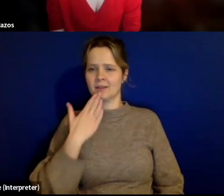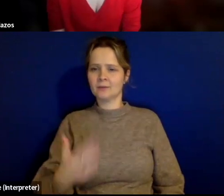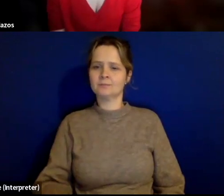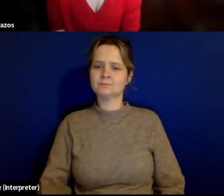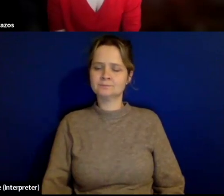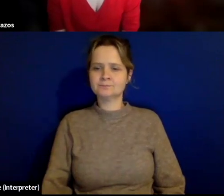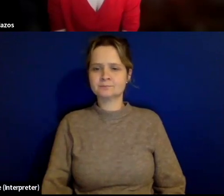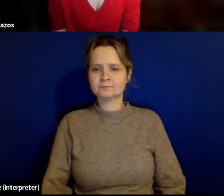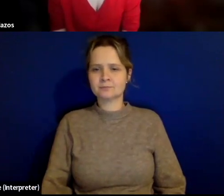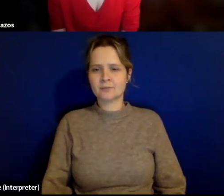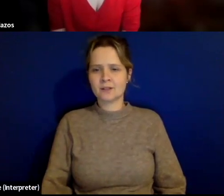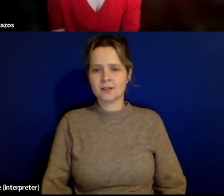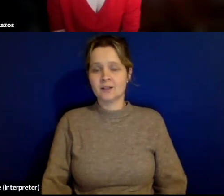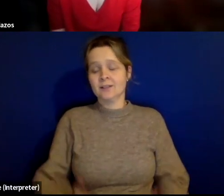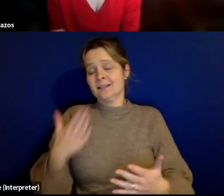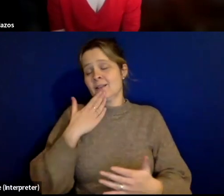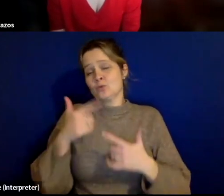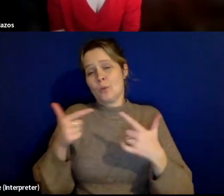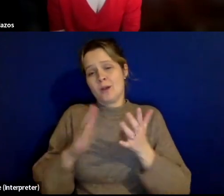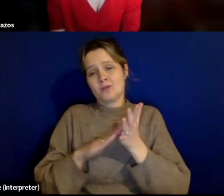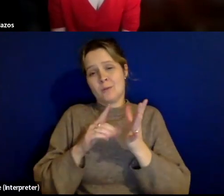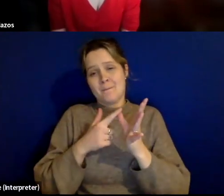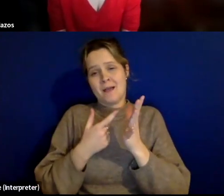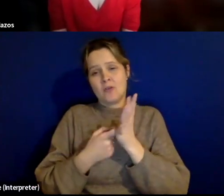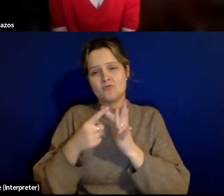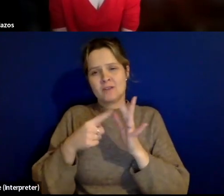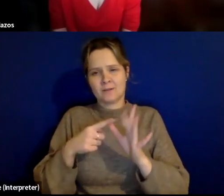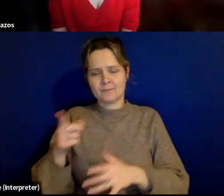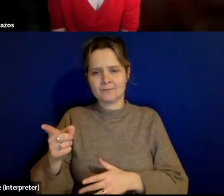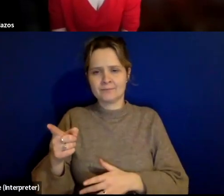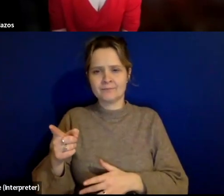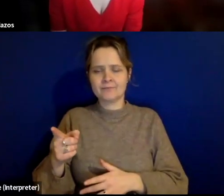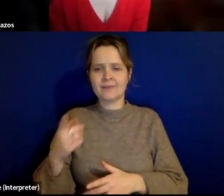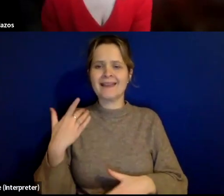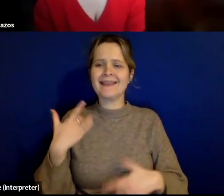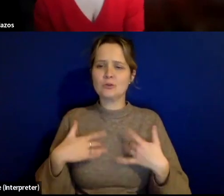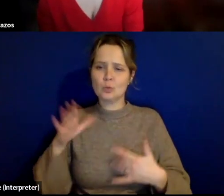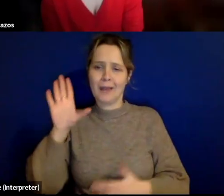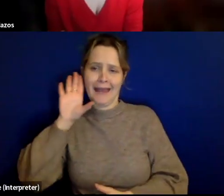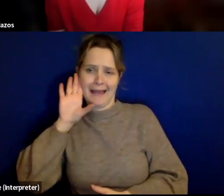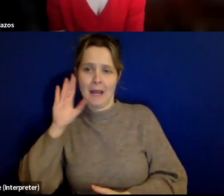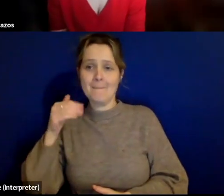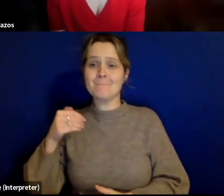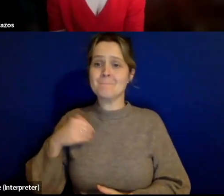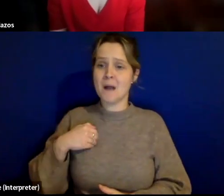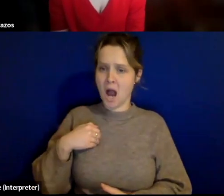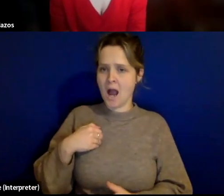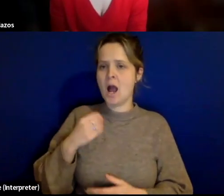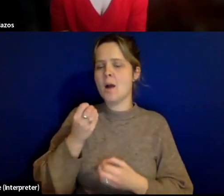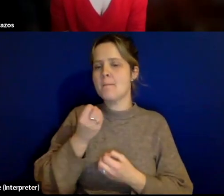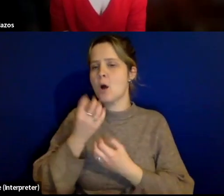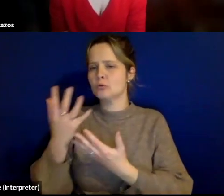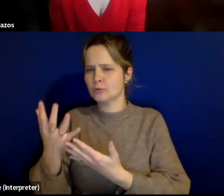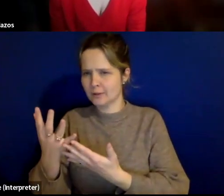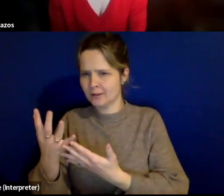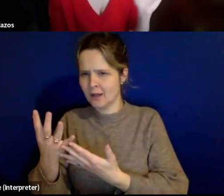Well, thank you so much, Maria. It is so great to hear, my poetry translated in such a wonderful